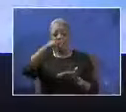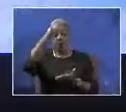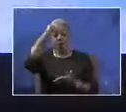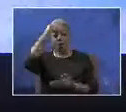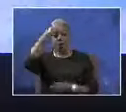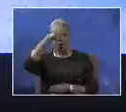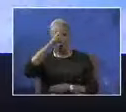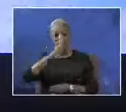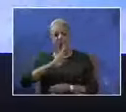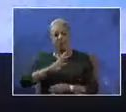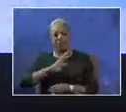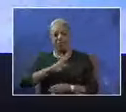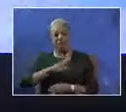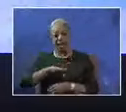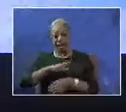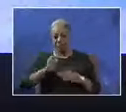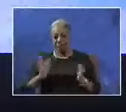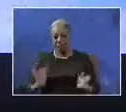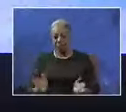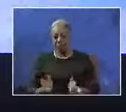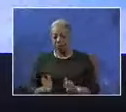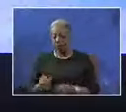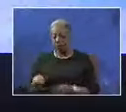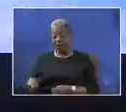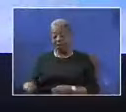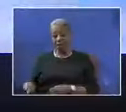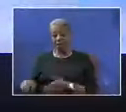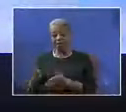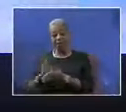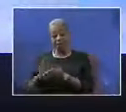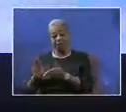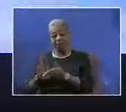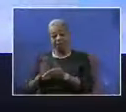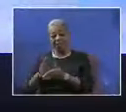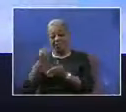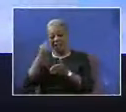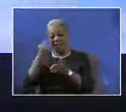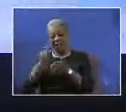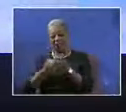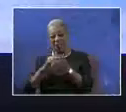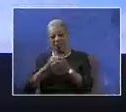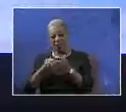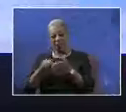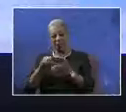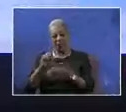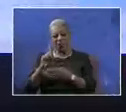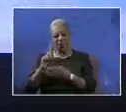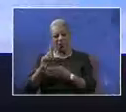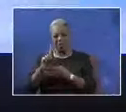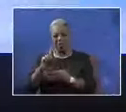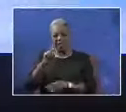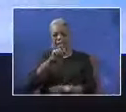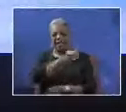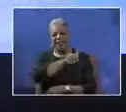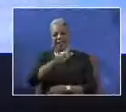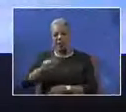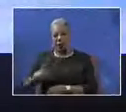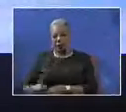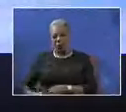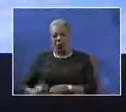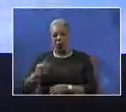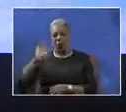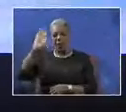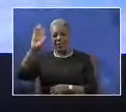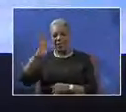and incited David to take. Look at verse 1 again. It says, now the anger of the Lord burned against